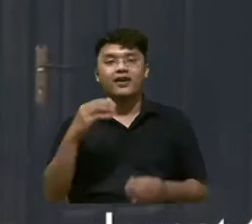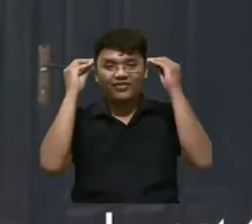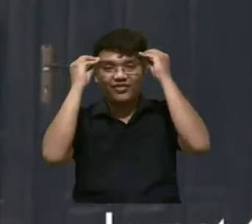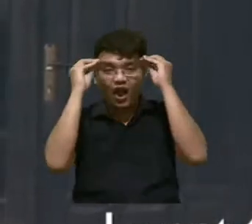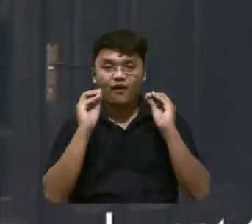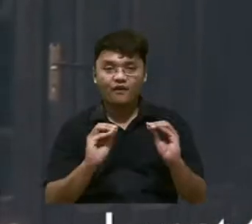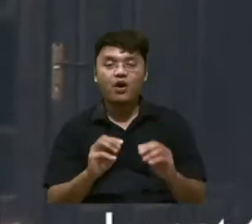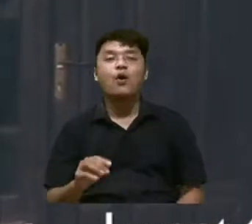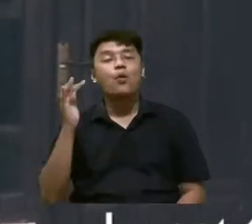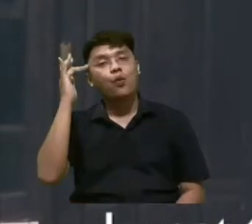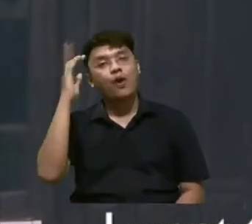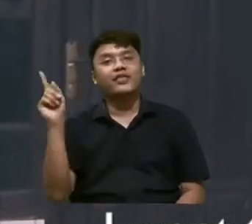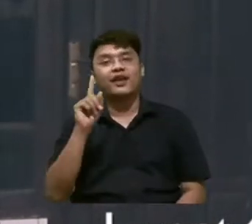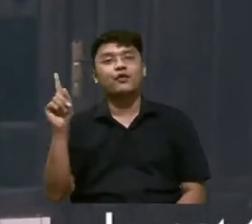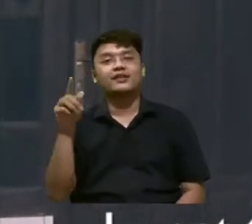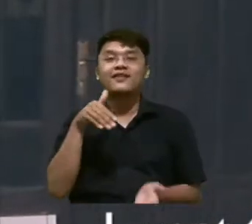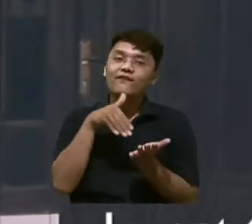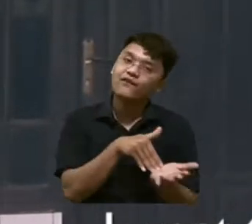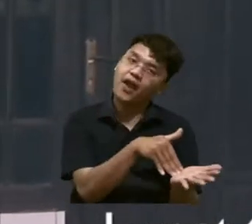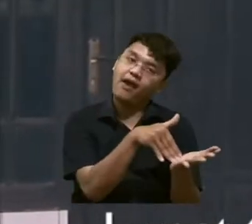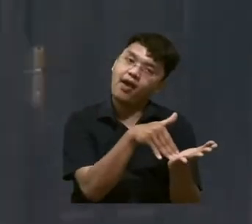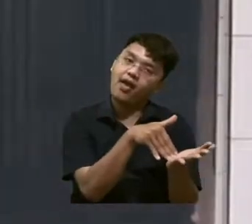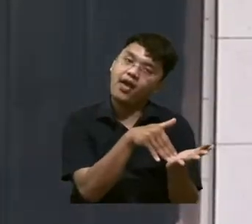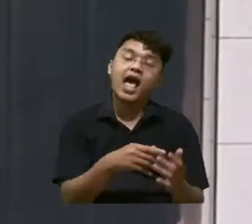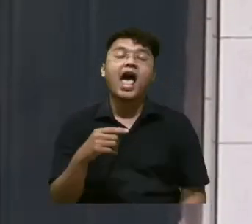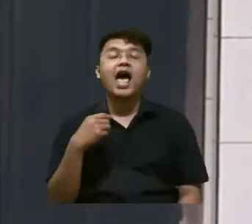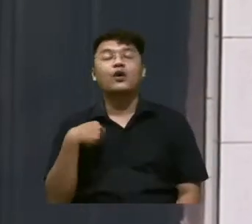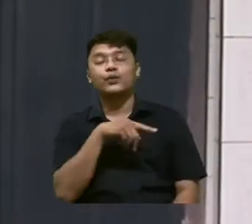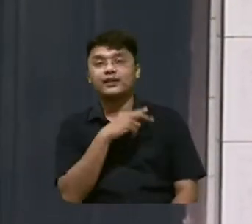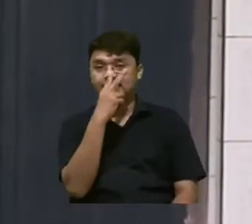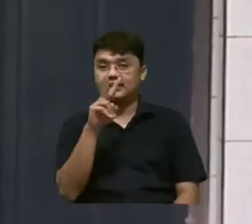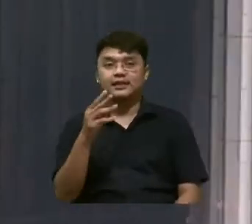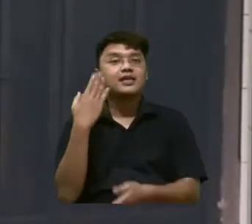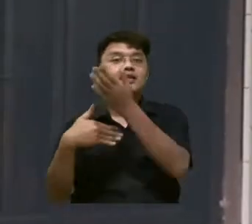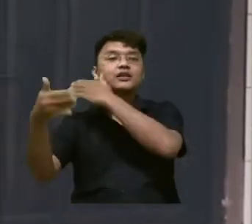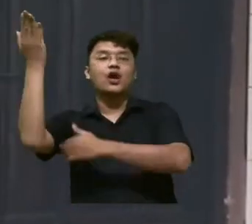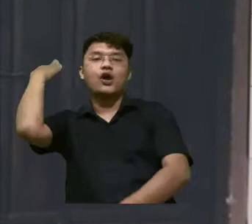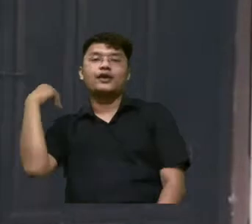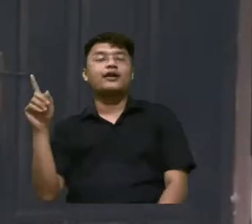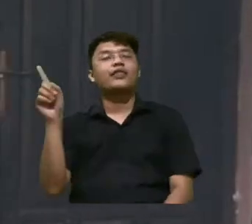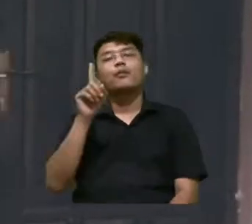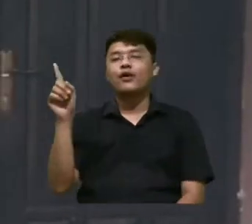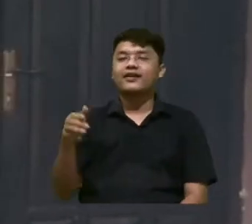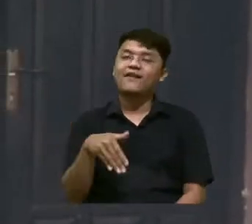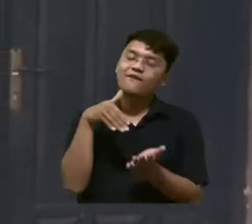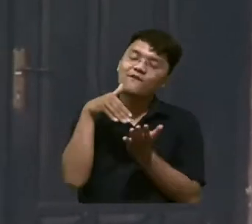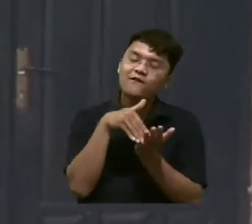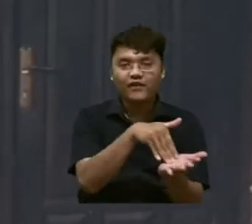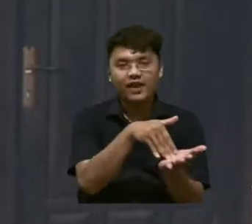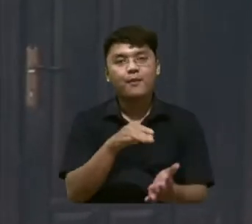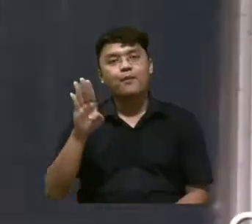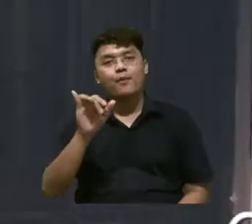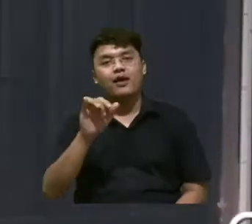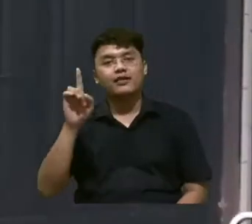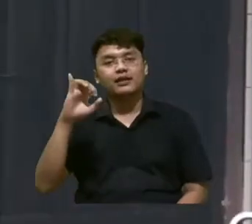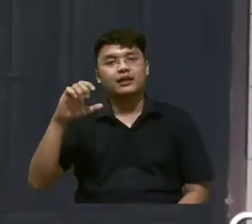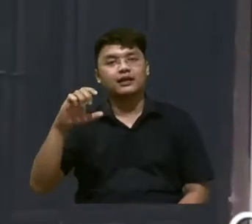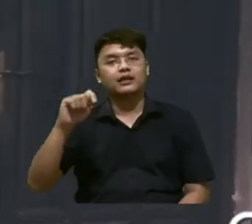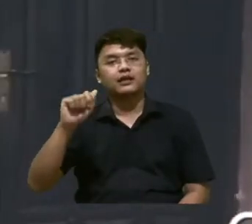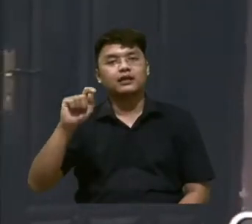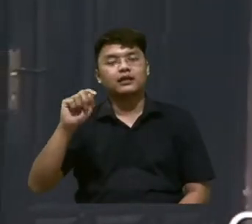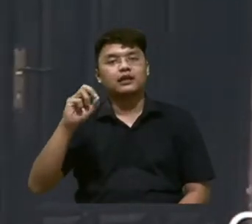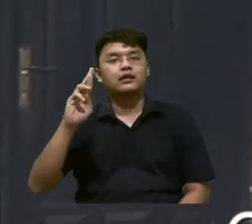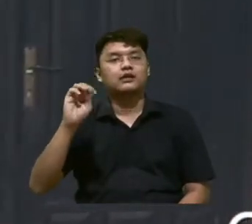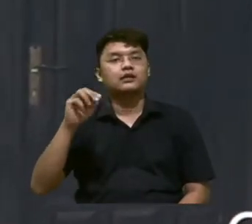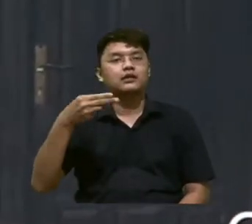why democracy is frail. As we see in a story, democracy is frail by dictatorship. One type of